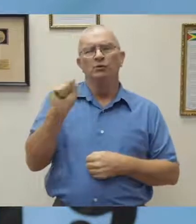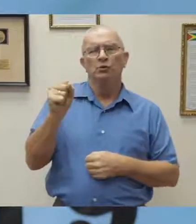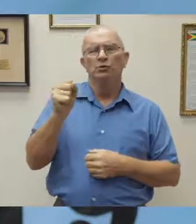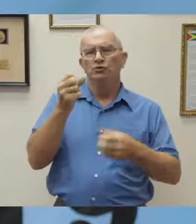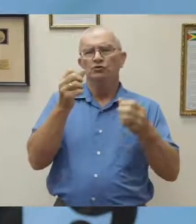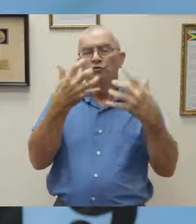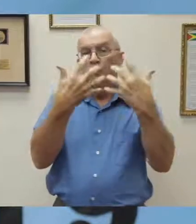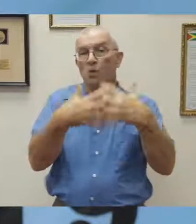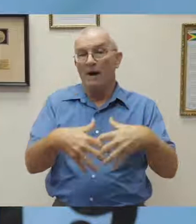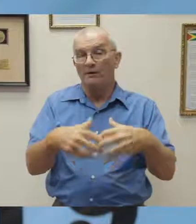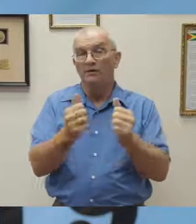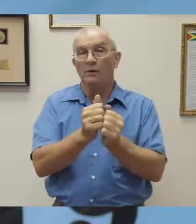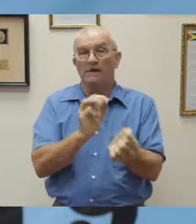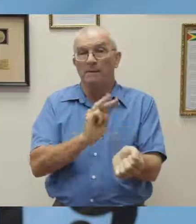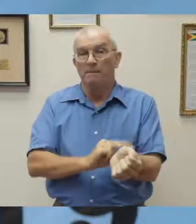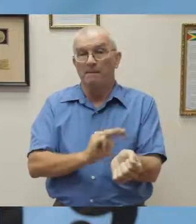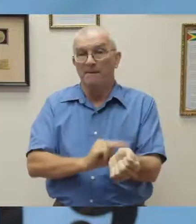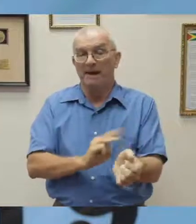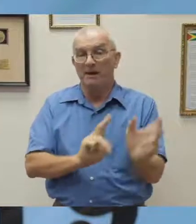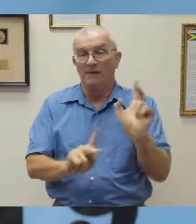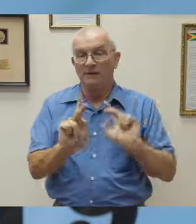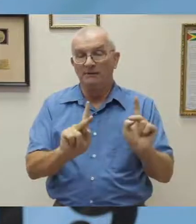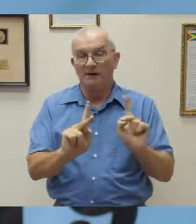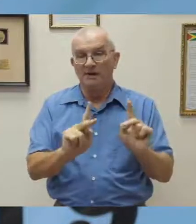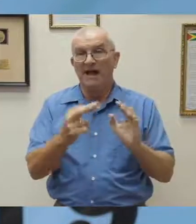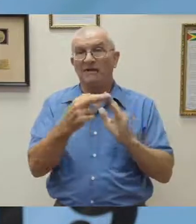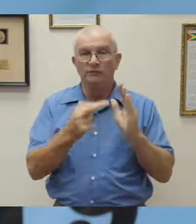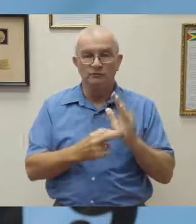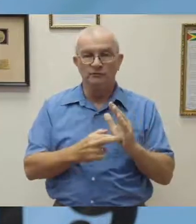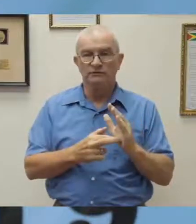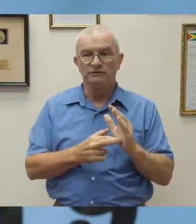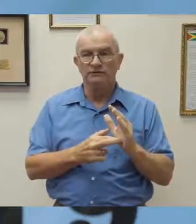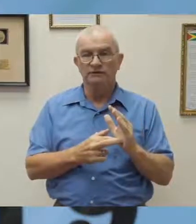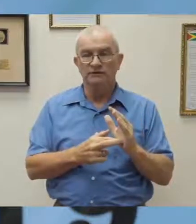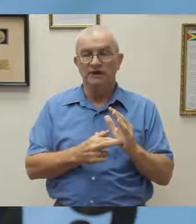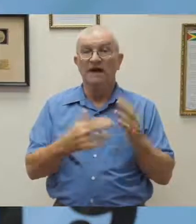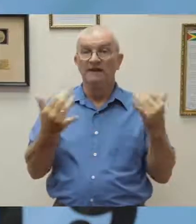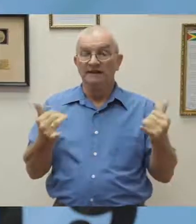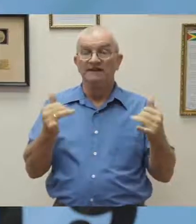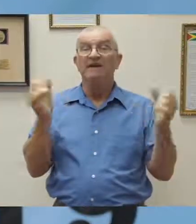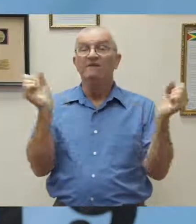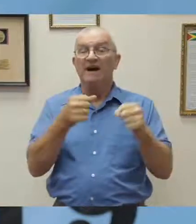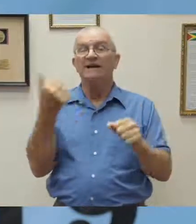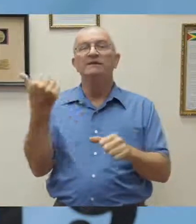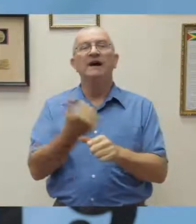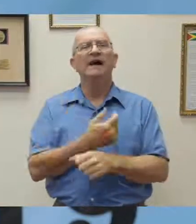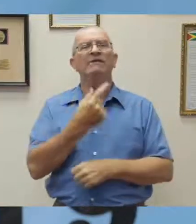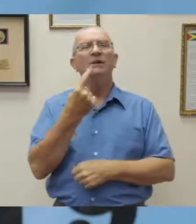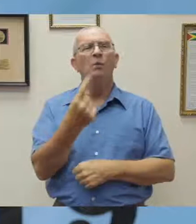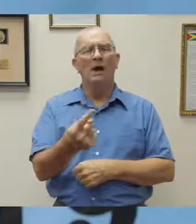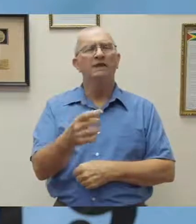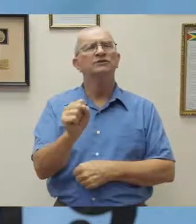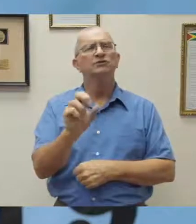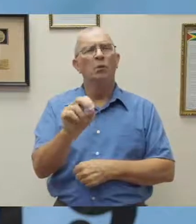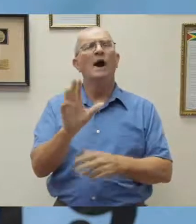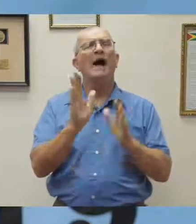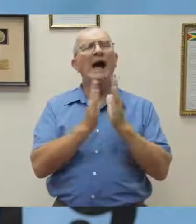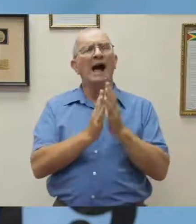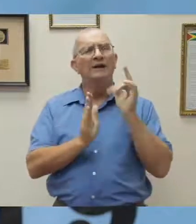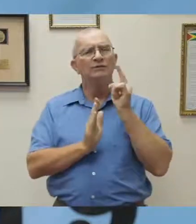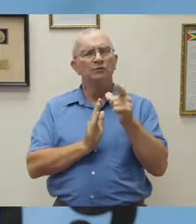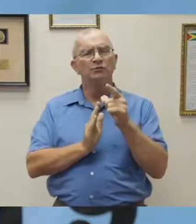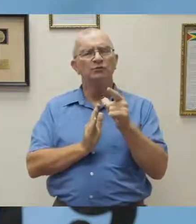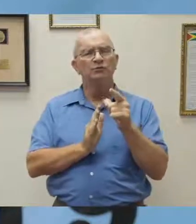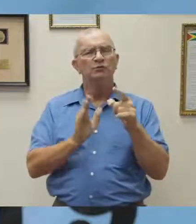medical authority and the guidelines. This fight is for everyone, and so I ask you to